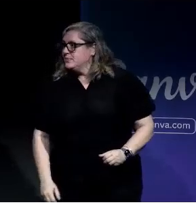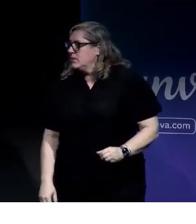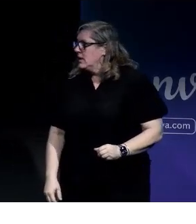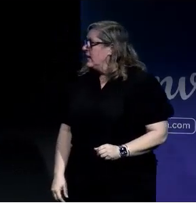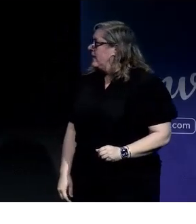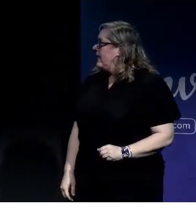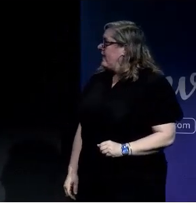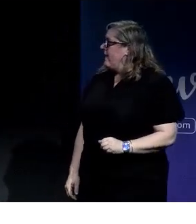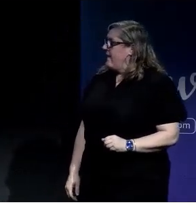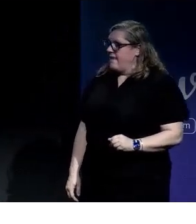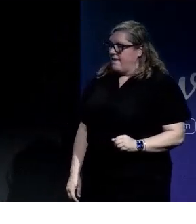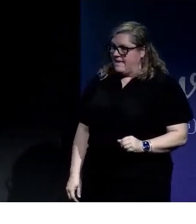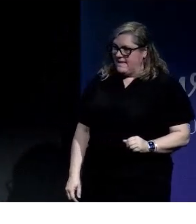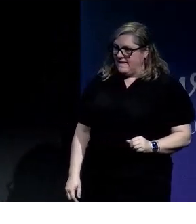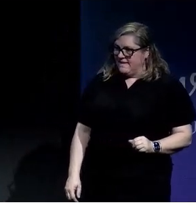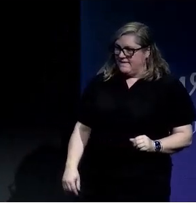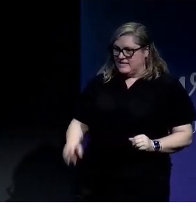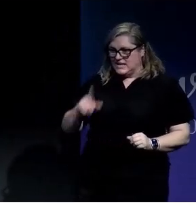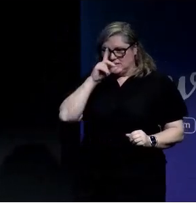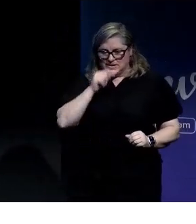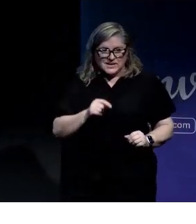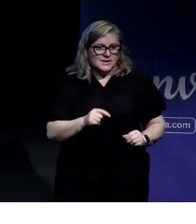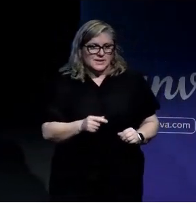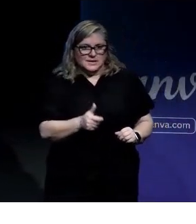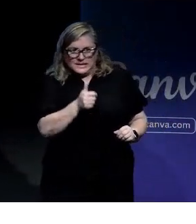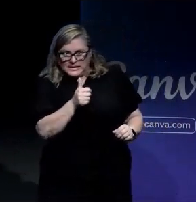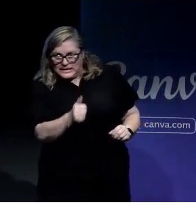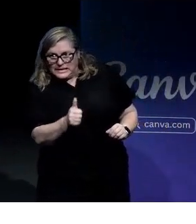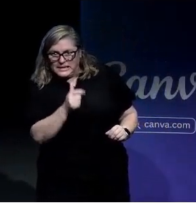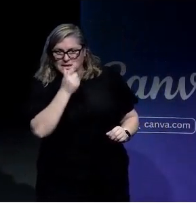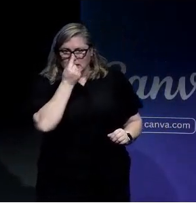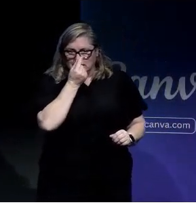And I'll go back so you can actually get those slides.